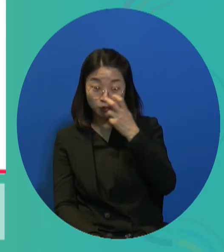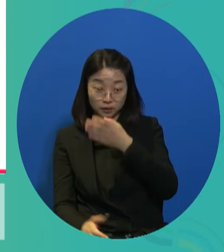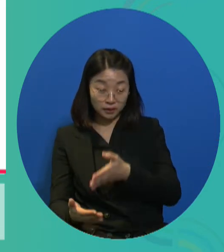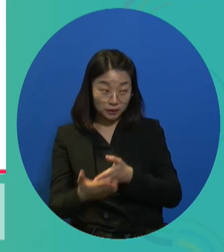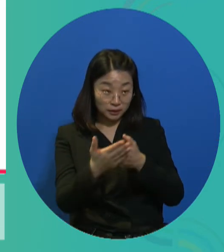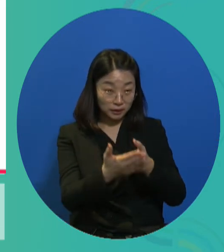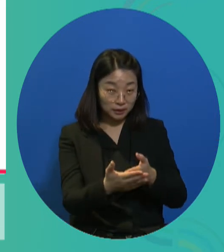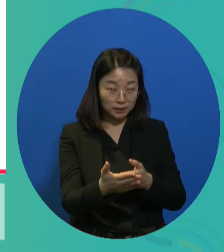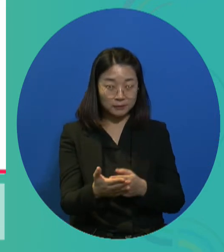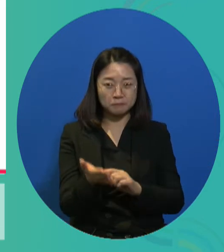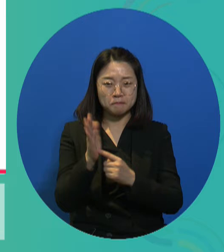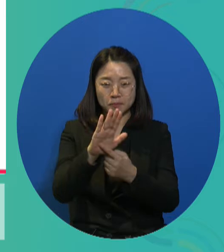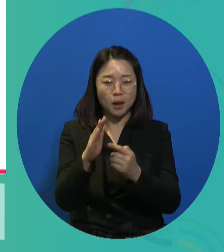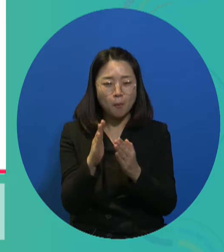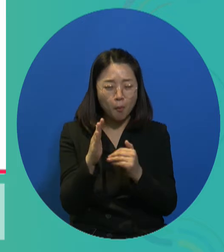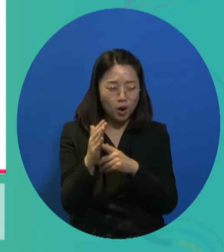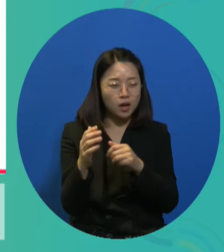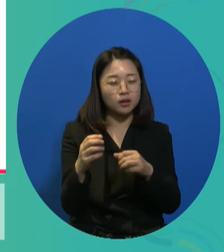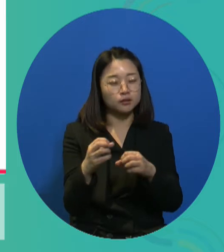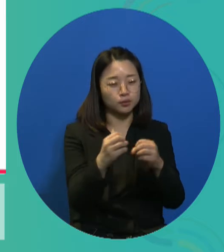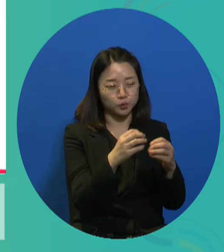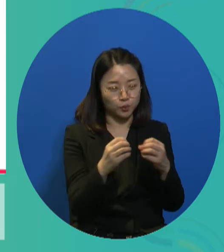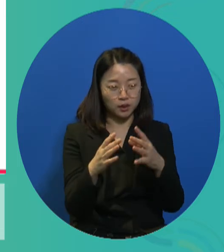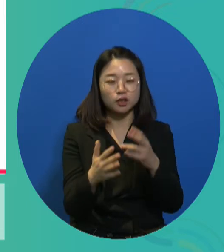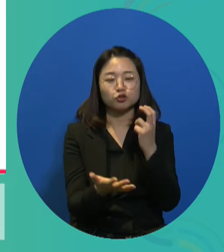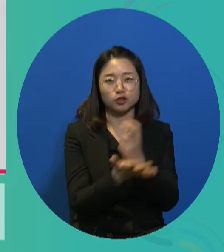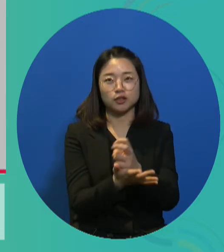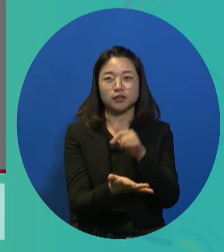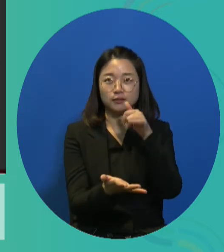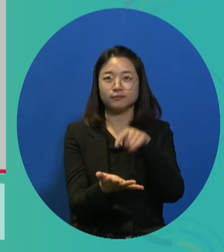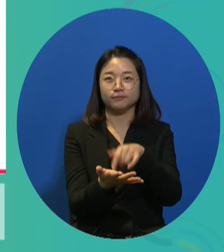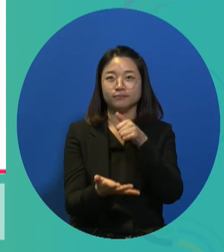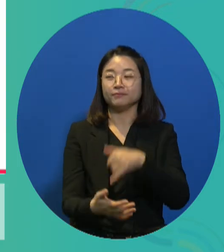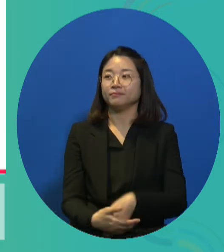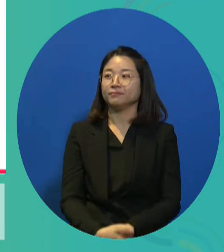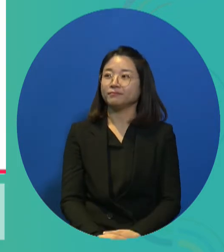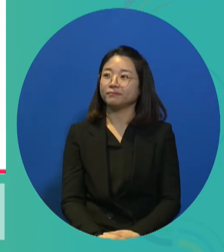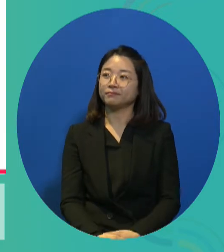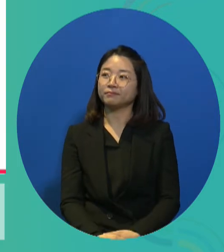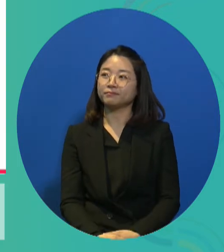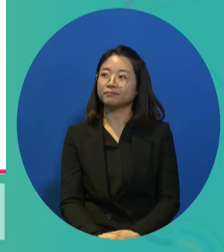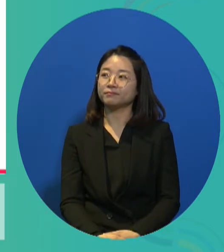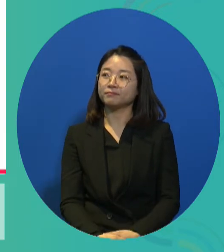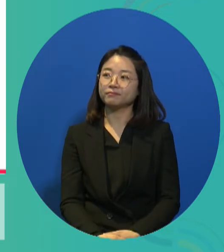this committee-initiated inquiry, it will be all closed-door meetings.